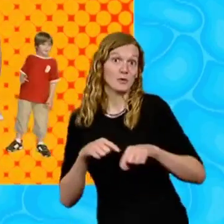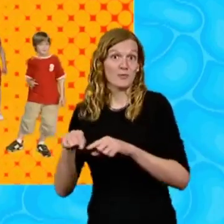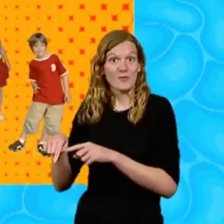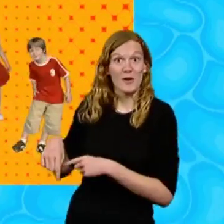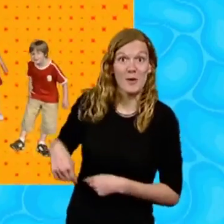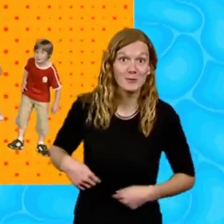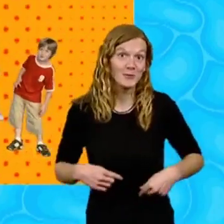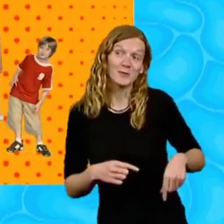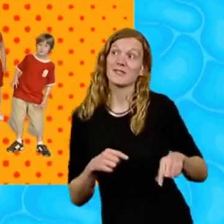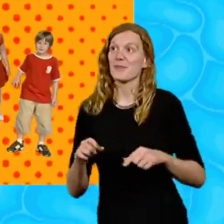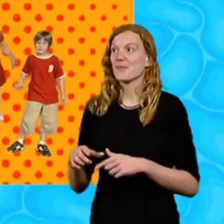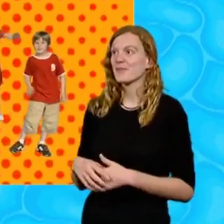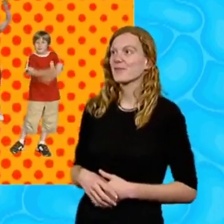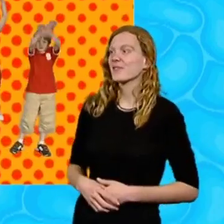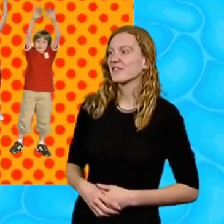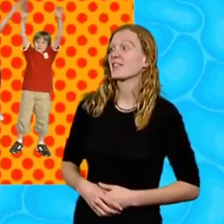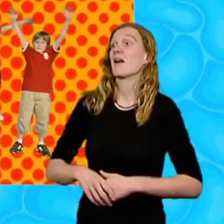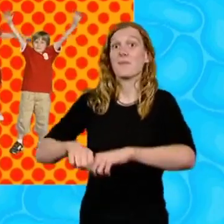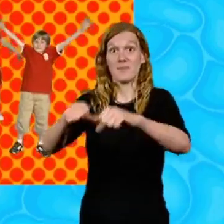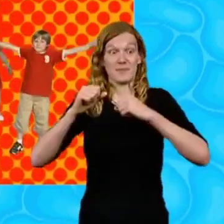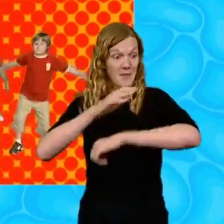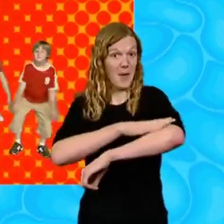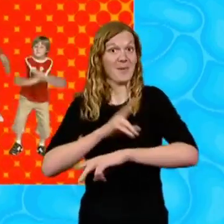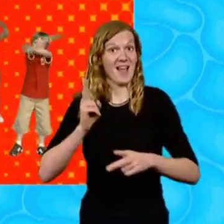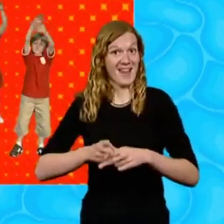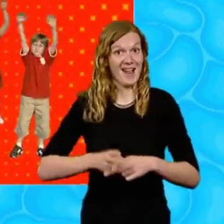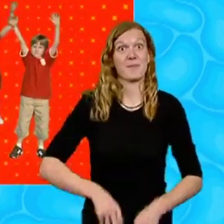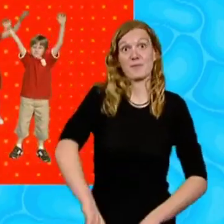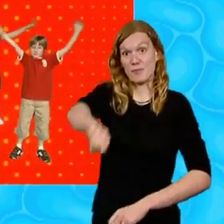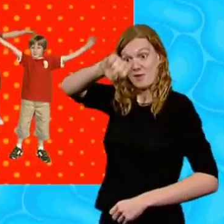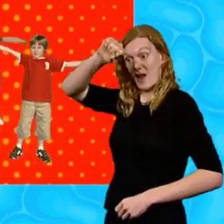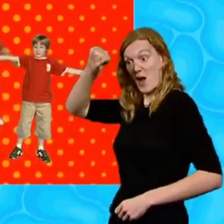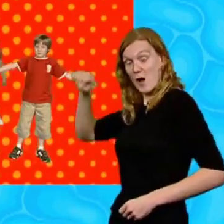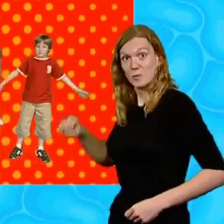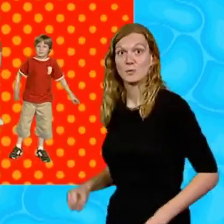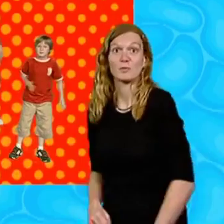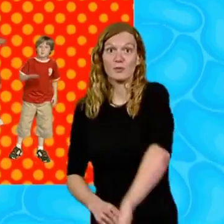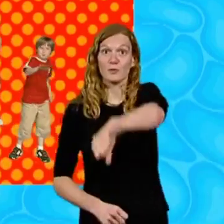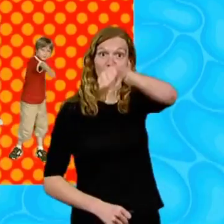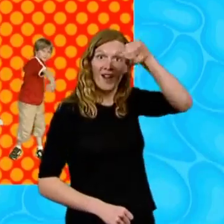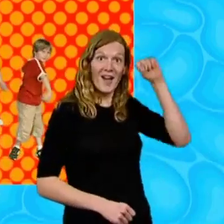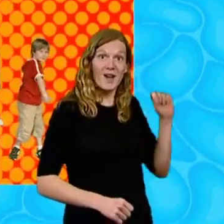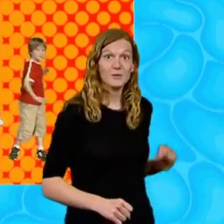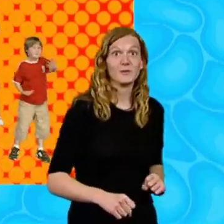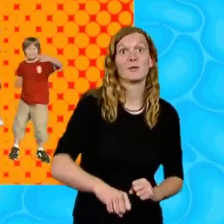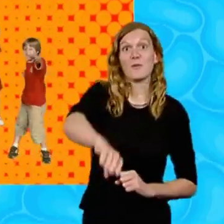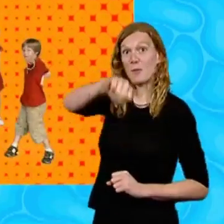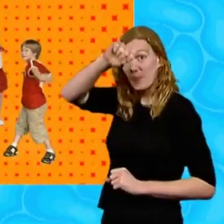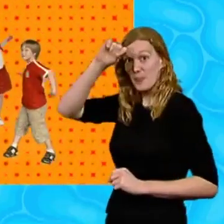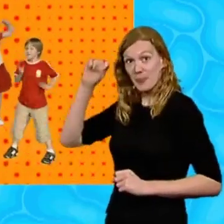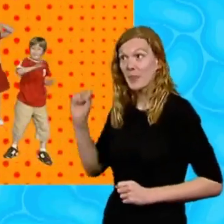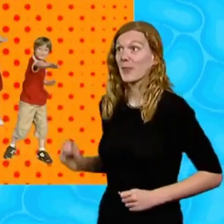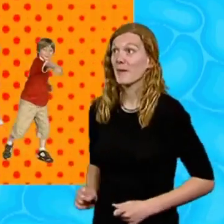Oh, it's moving again. It's in my arms. Whoa. This music goes everywhere.